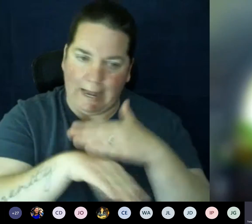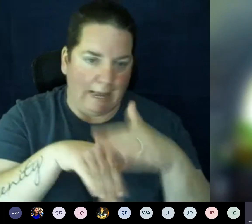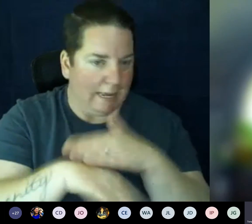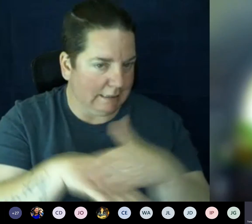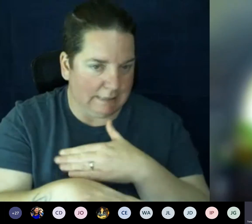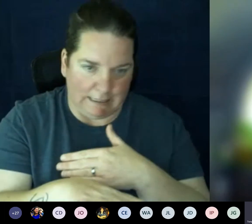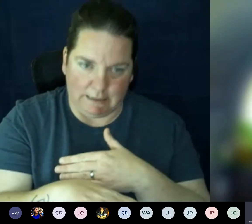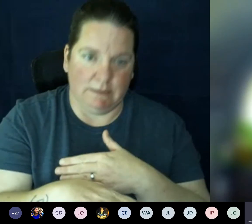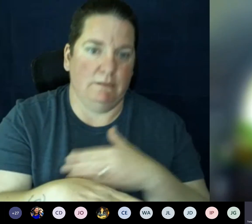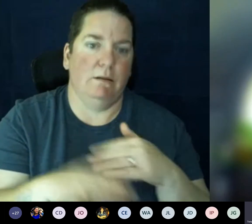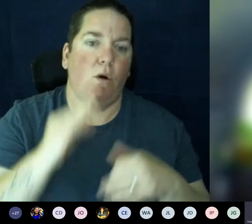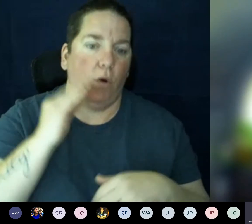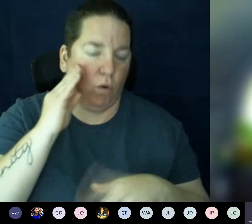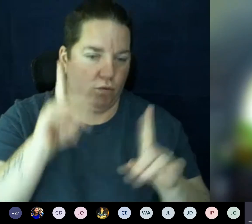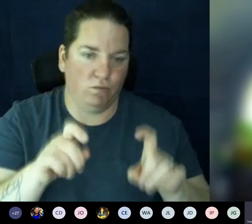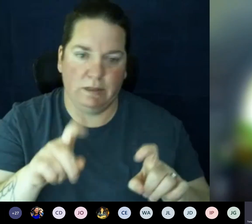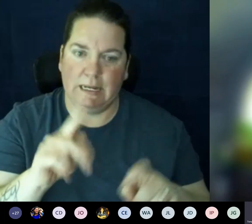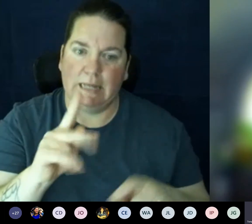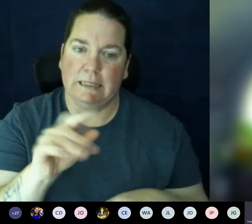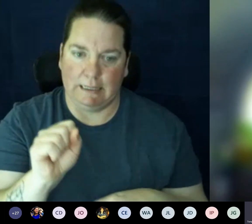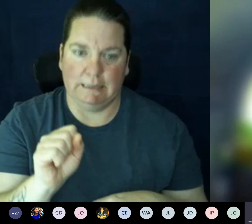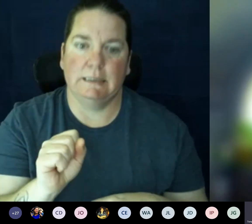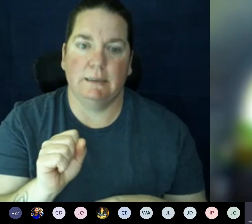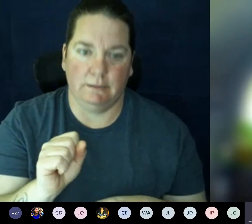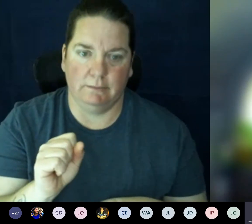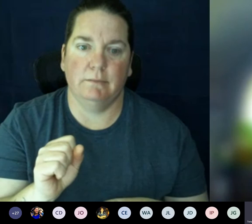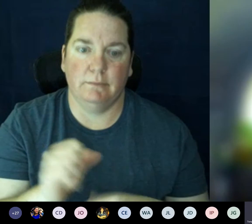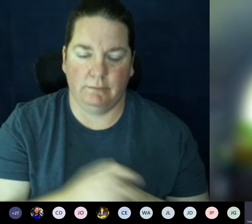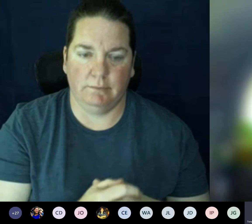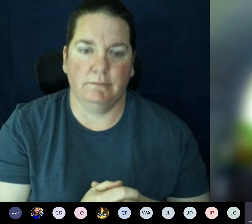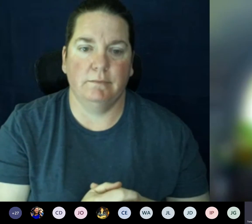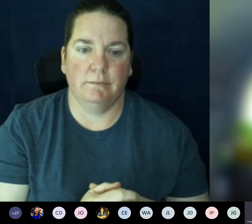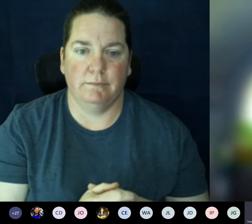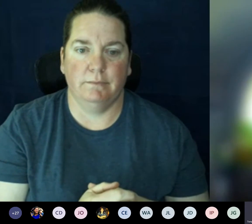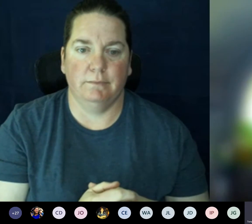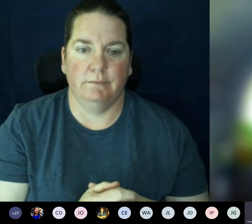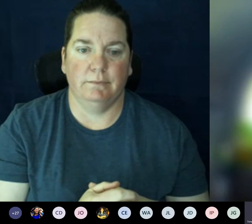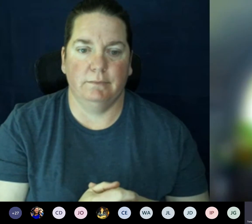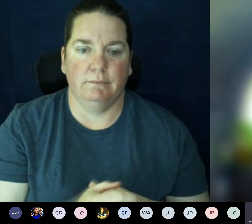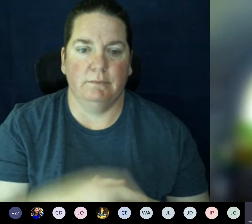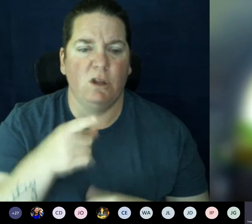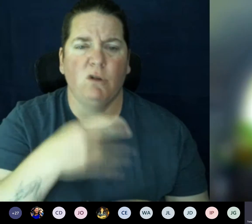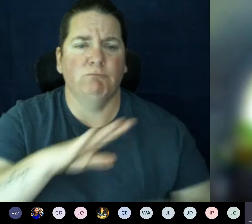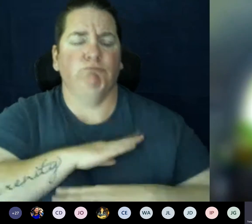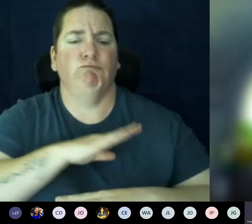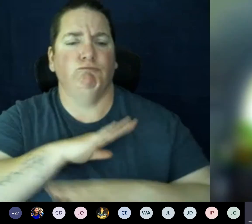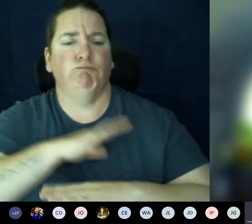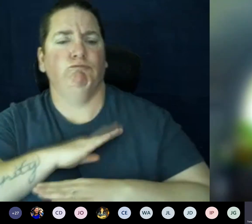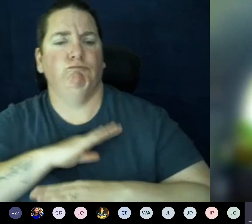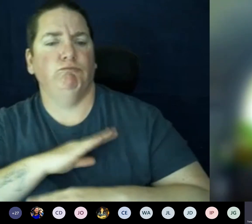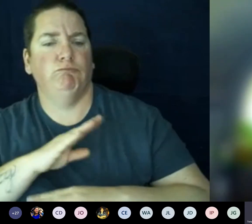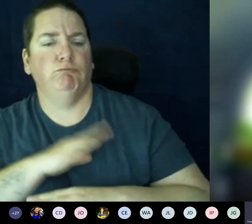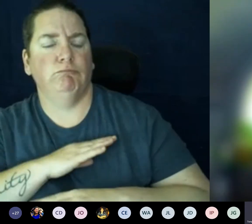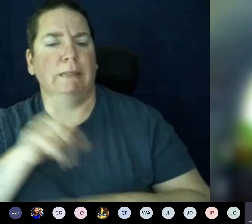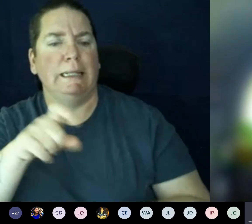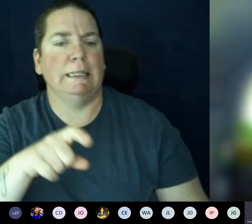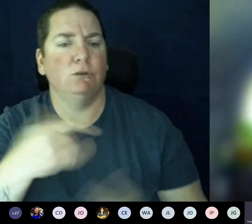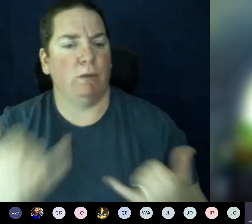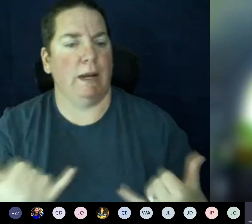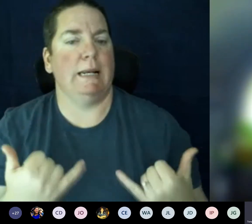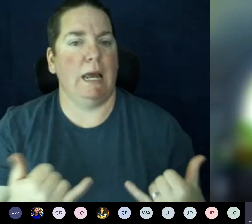kits there, and at-home test kits are meeting a lot of the testing needs right now. And as Lucy alluded to in how